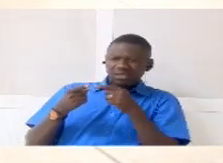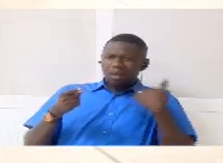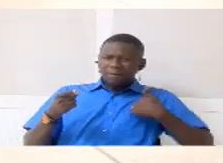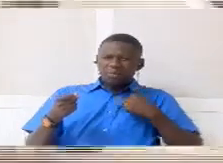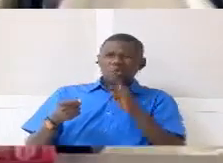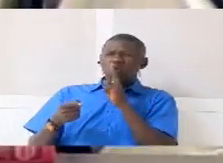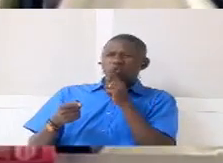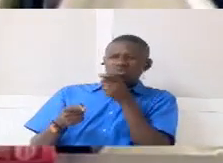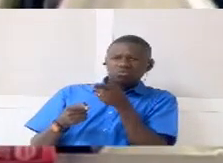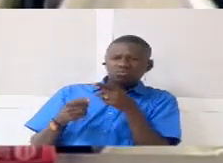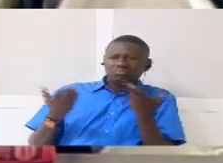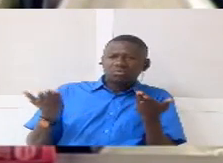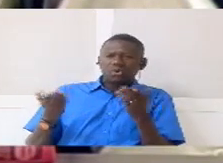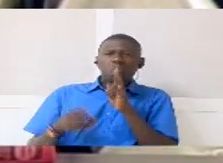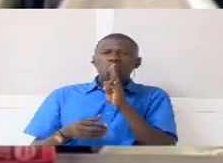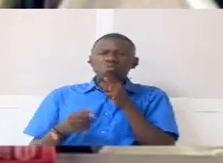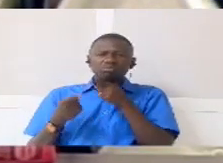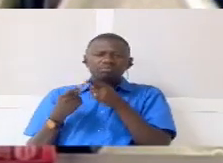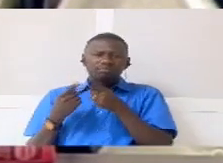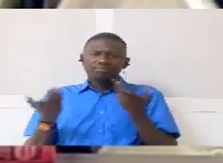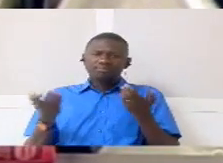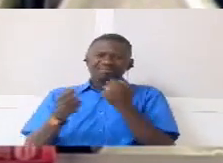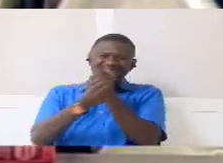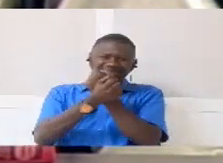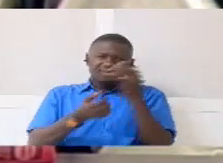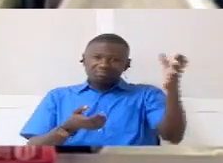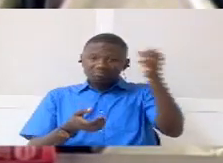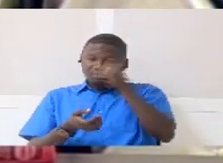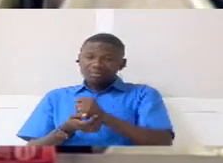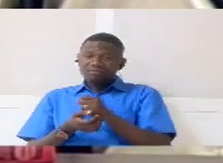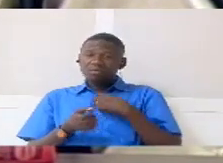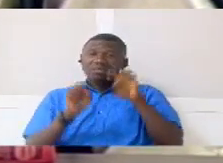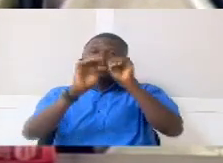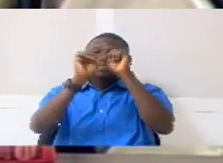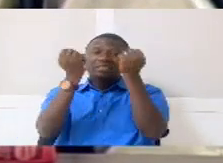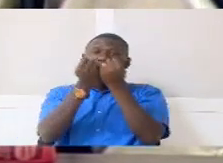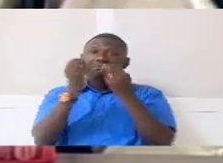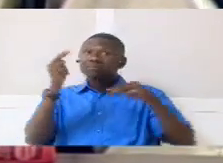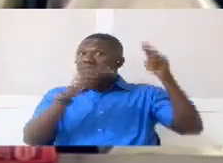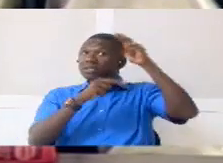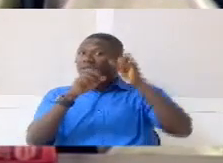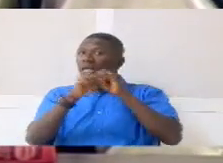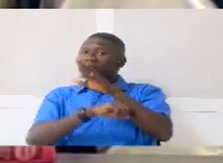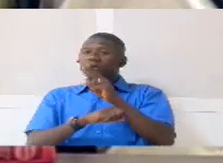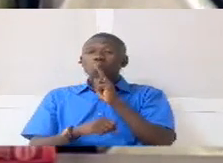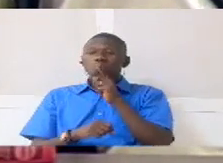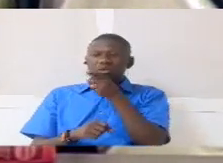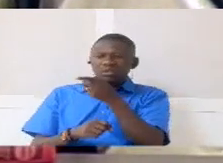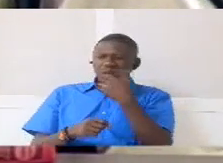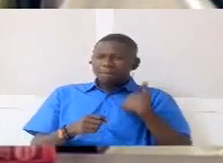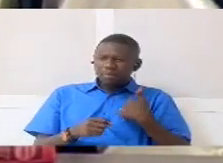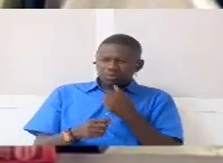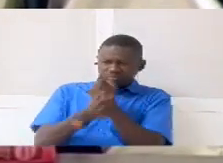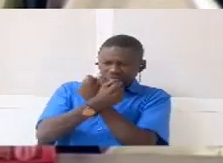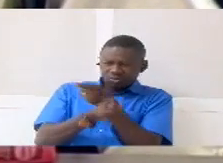nyolleti. Jama jama ikake kabuna fanna jamalela hani masa kunda do kuyal be